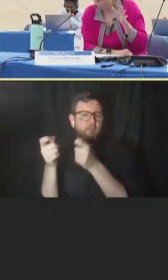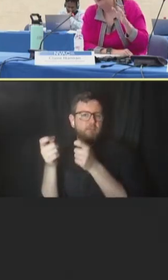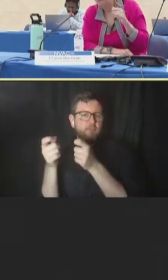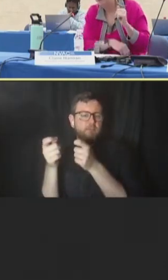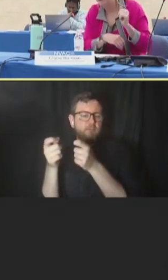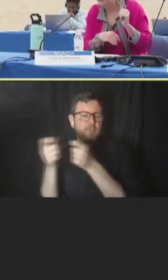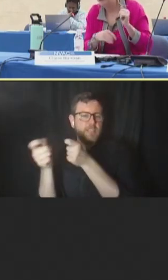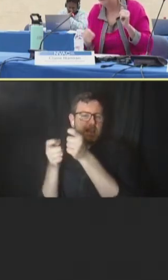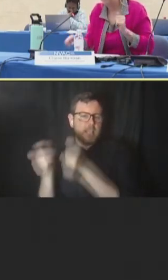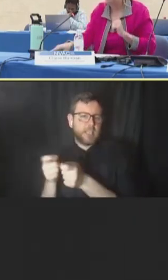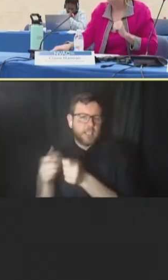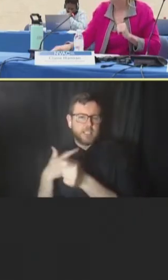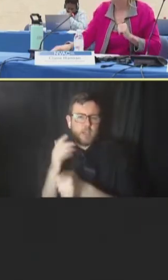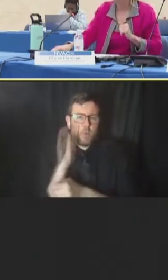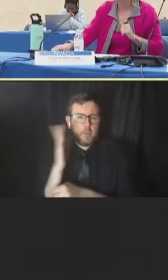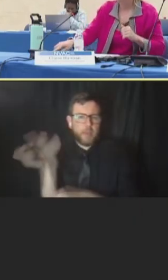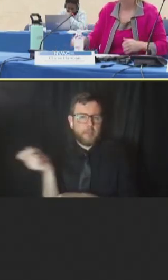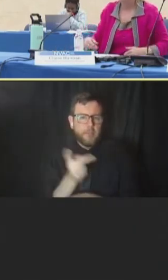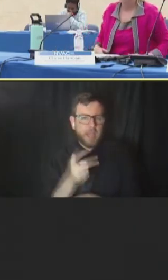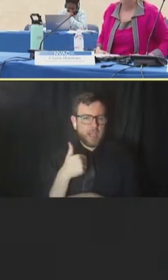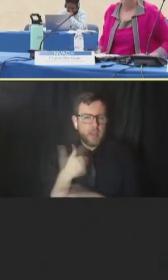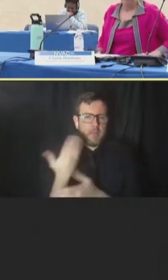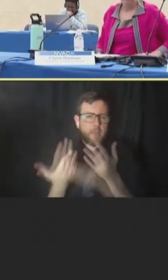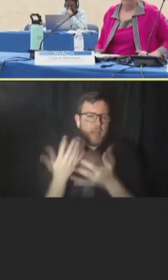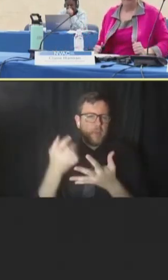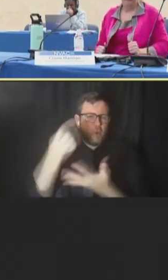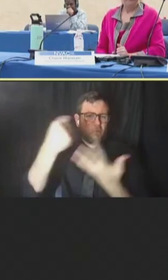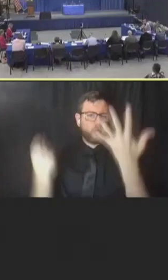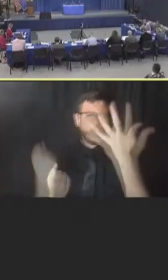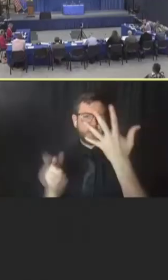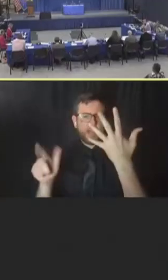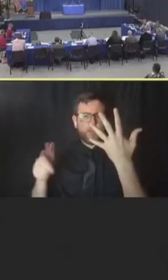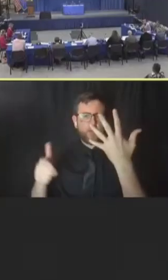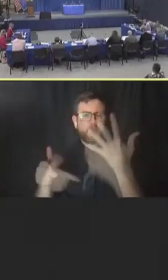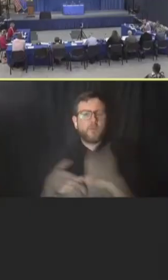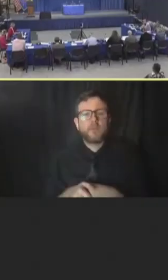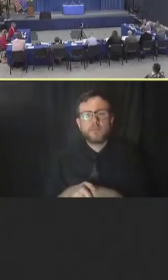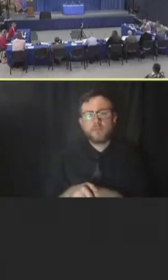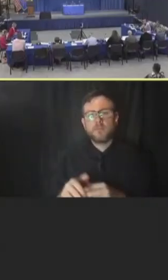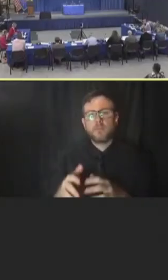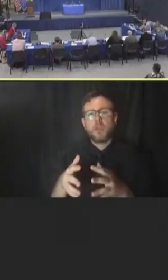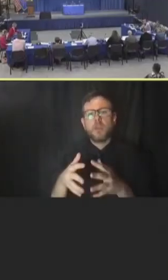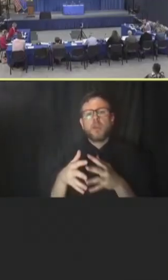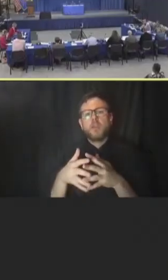just bump her to the end. Yeah, sure. Thank you. American Pharmacists Association.